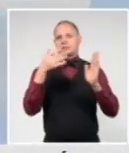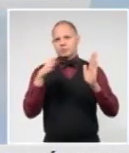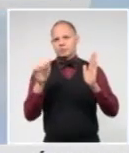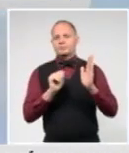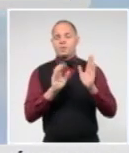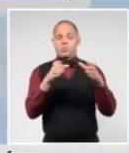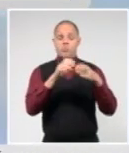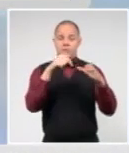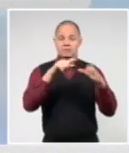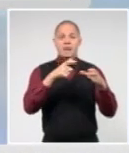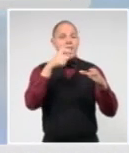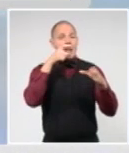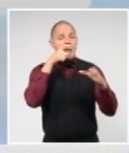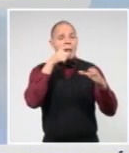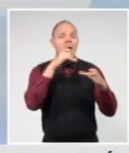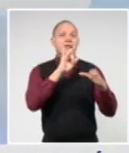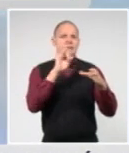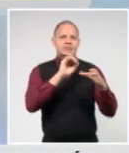Today,